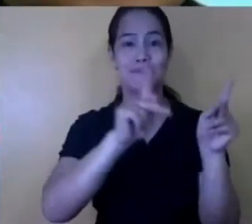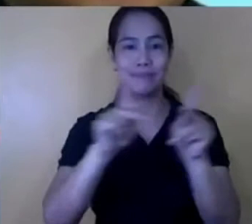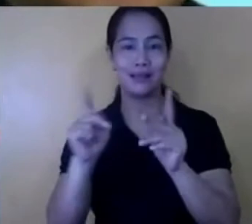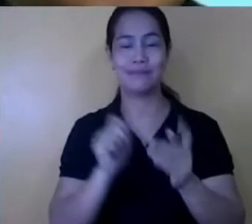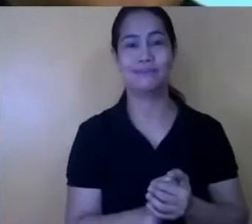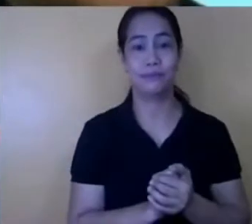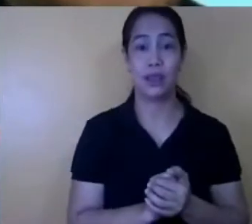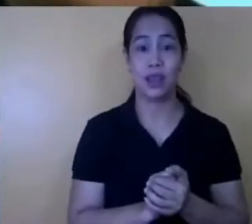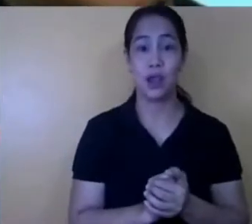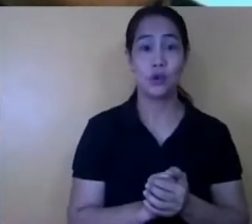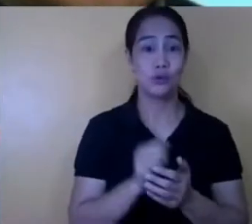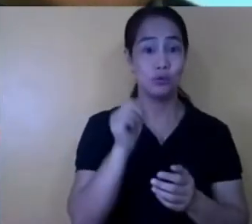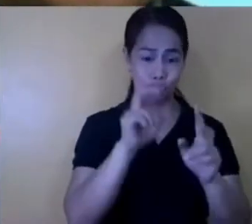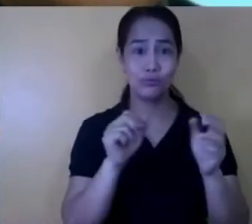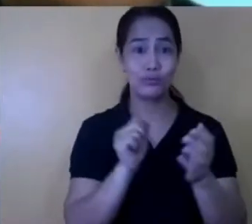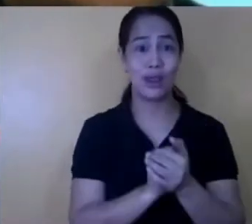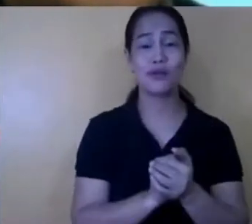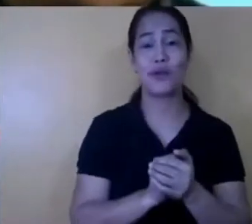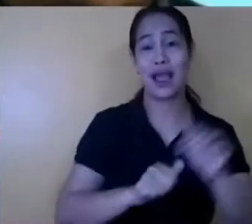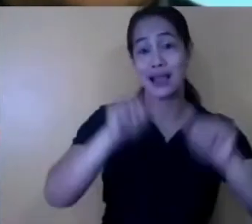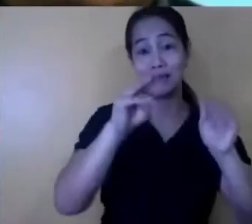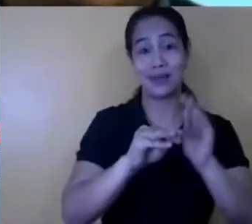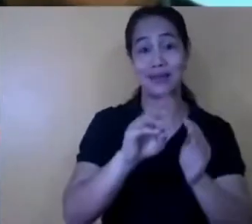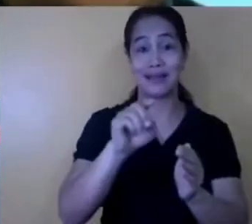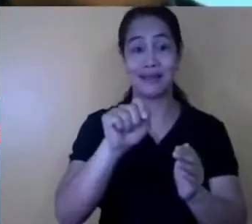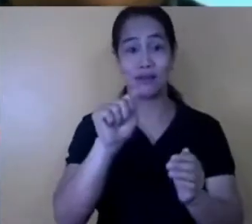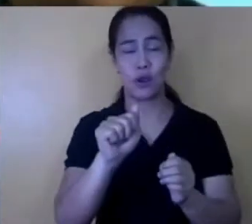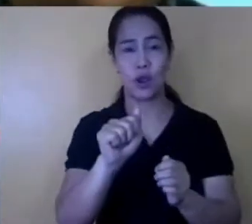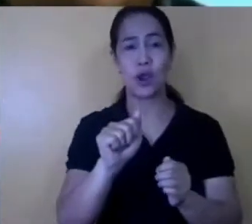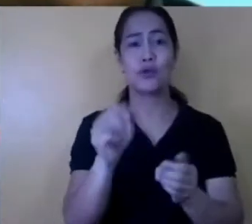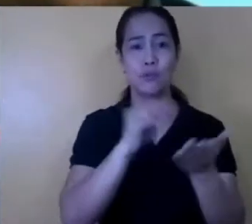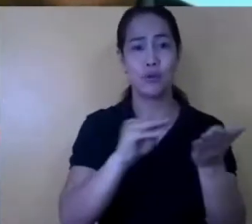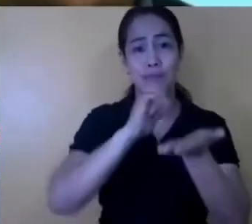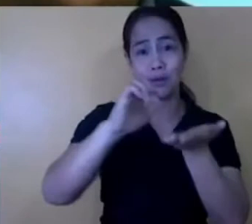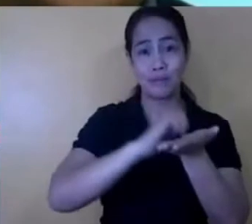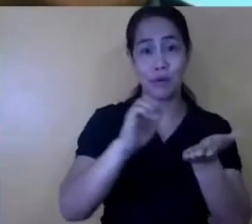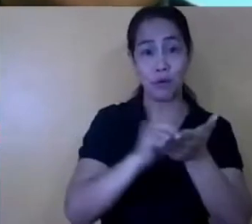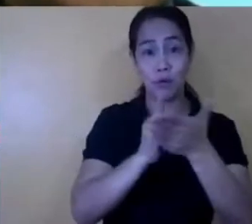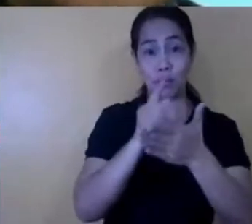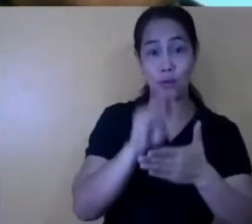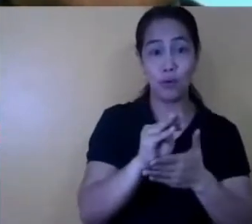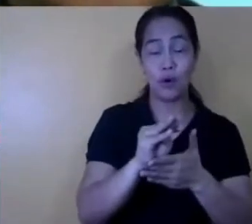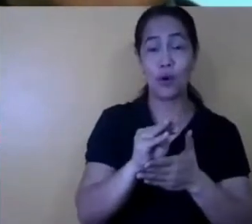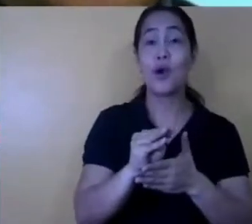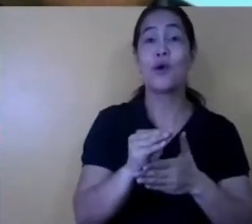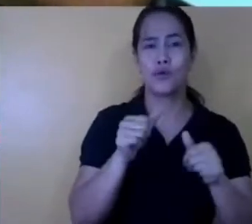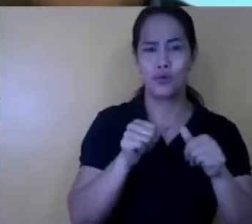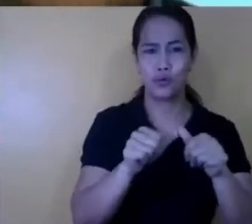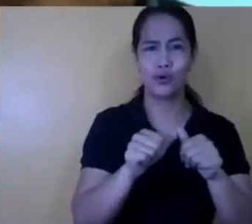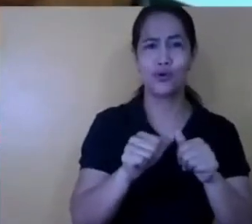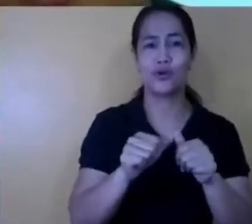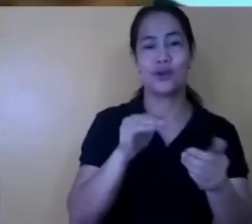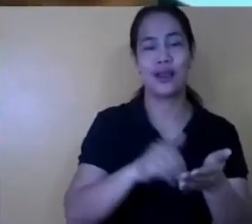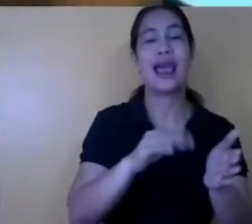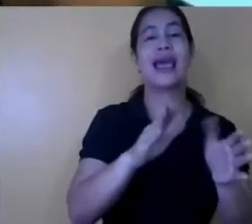and utilize assessment data to modify practice and or program to further support learner progress and achievement. But